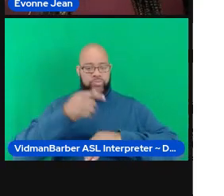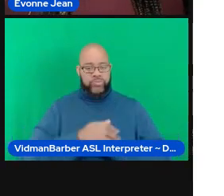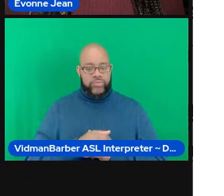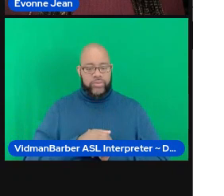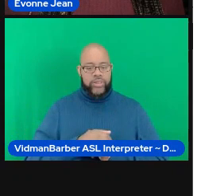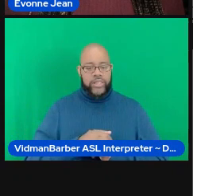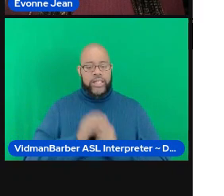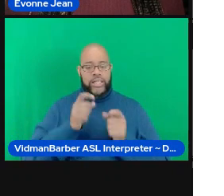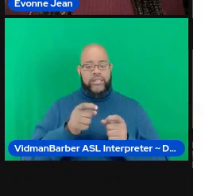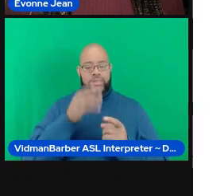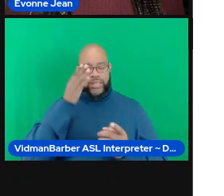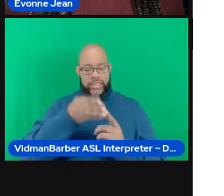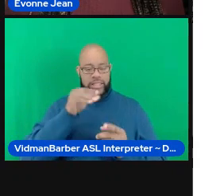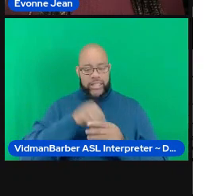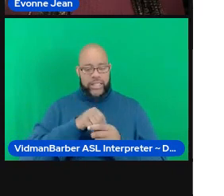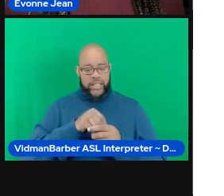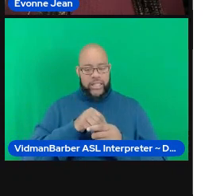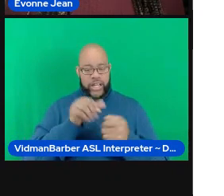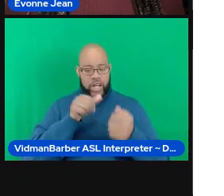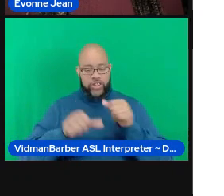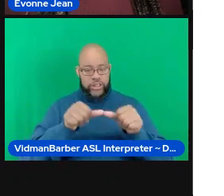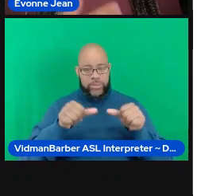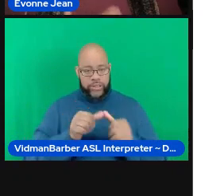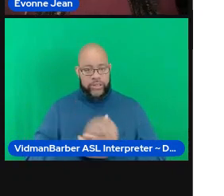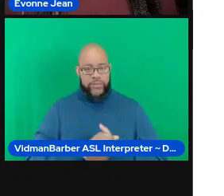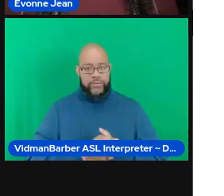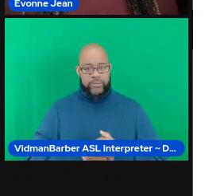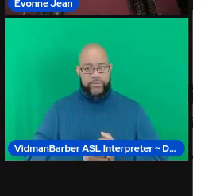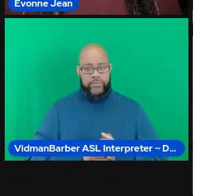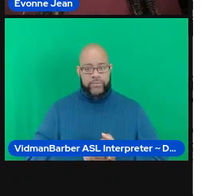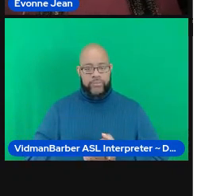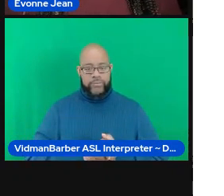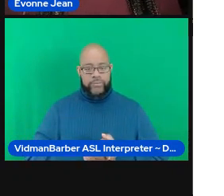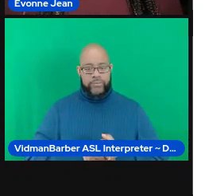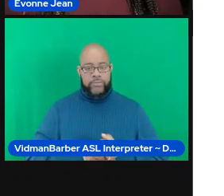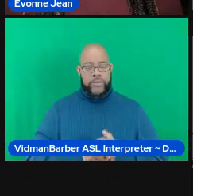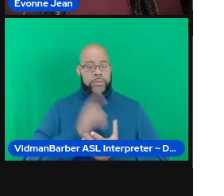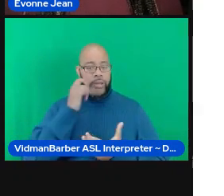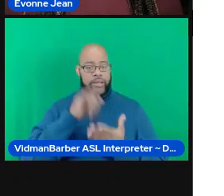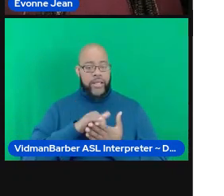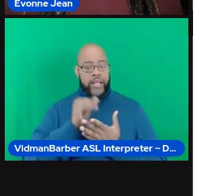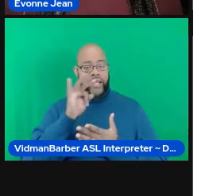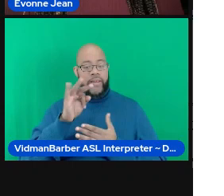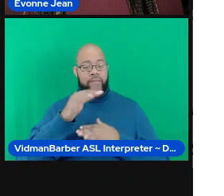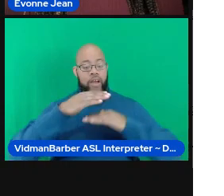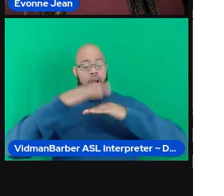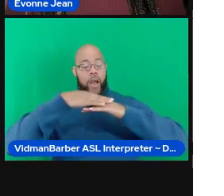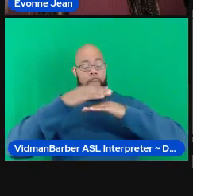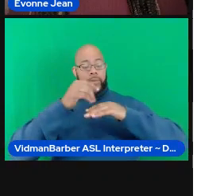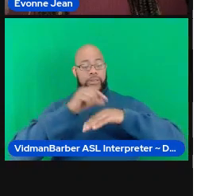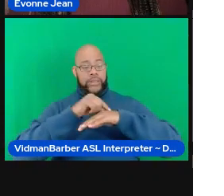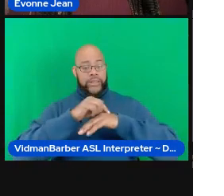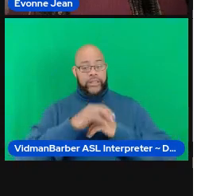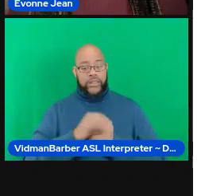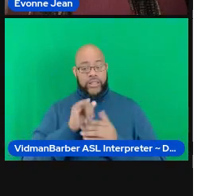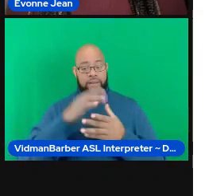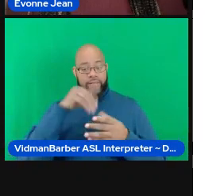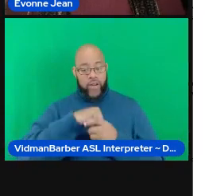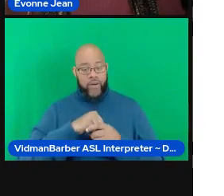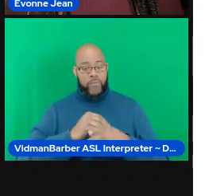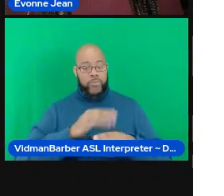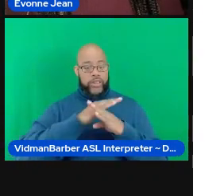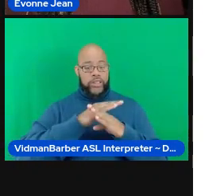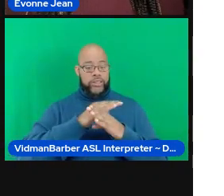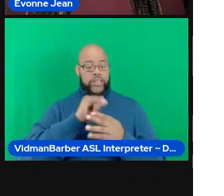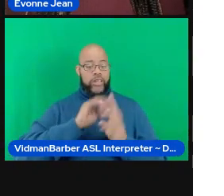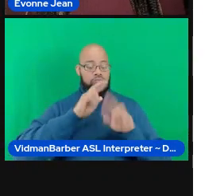parasites directly into the subcutaneous space. So this leaves speculation as to whether the upper layers of skin are involved in protective immune